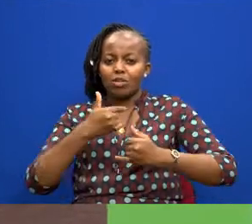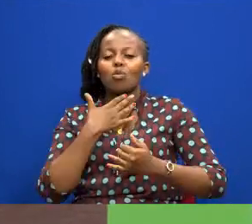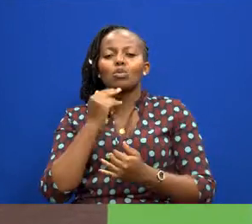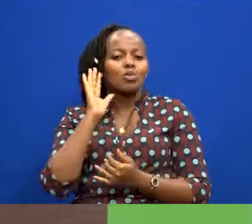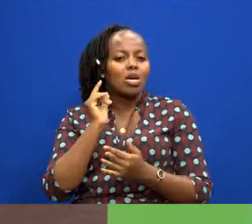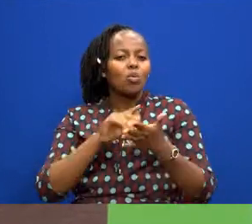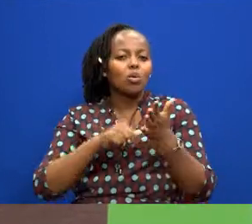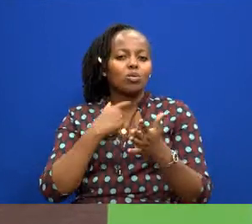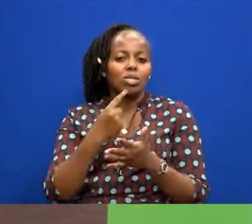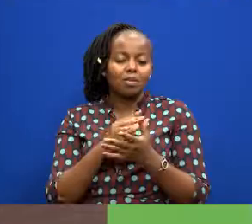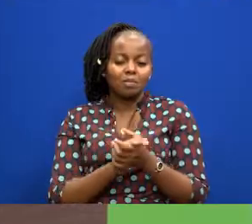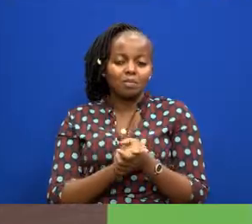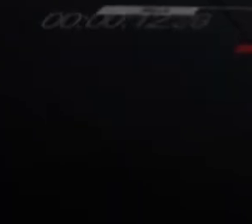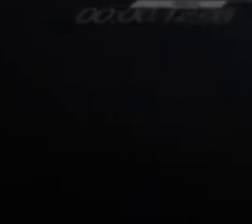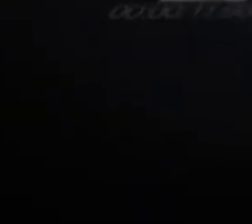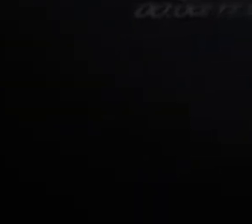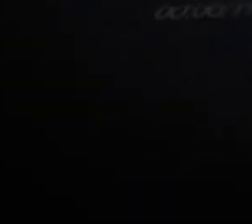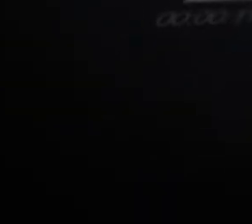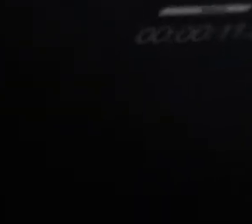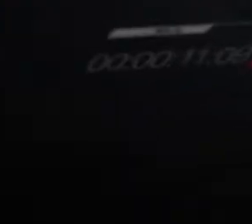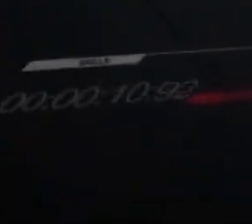wamebambika. Let's see what they have to say about the game.